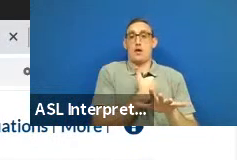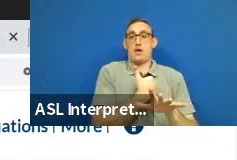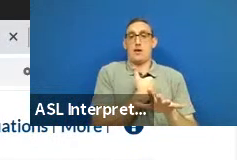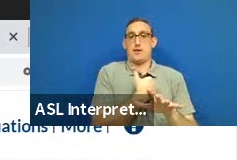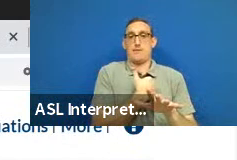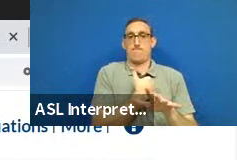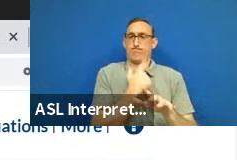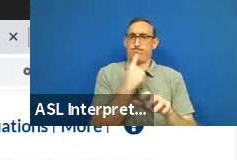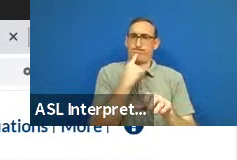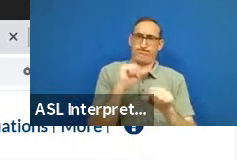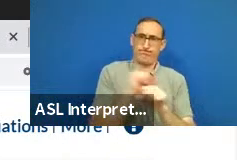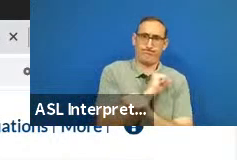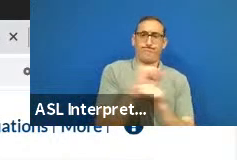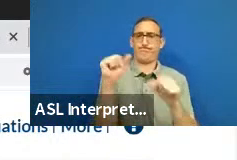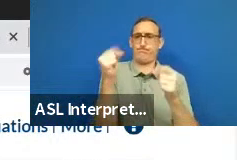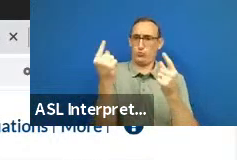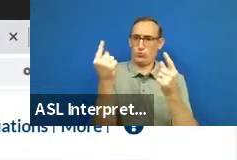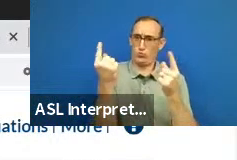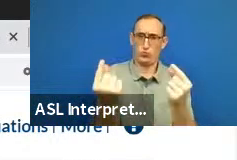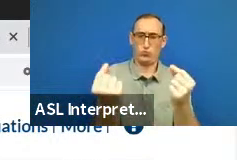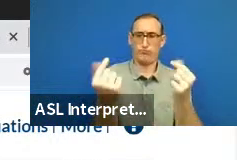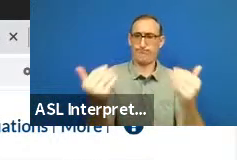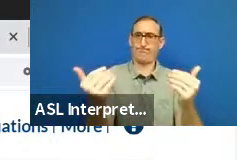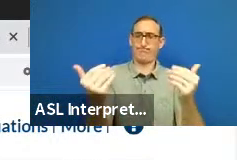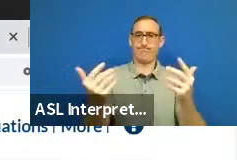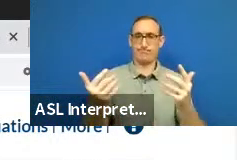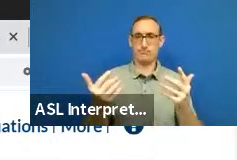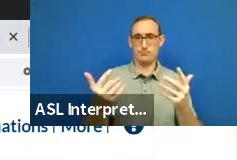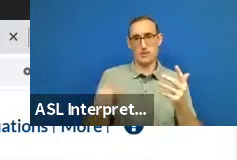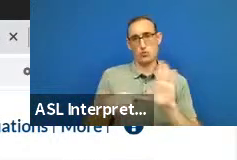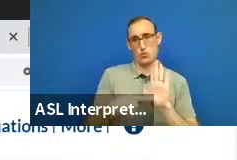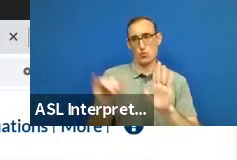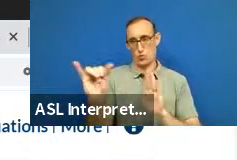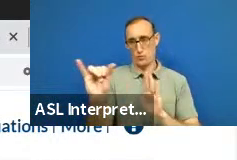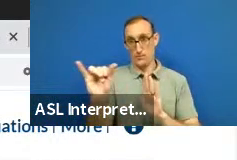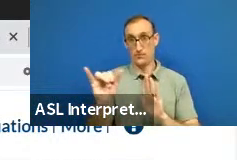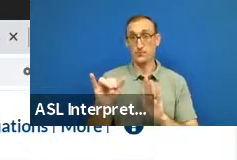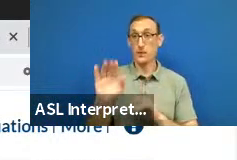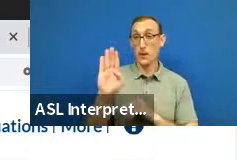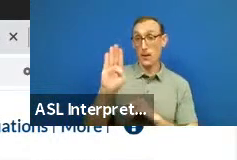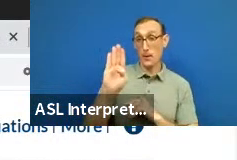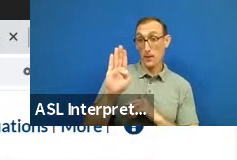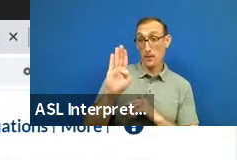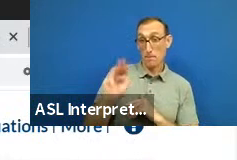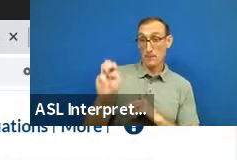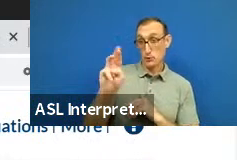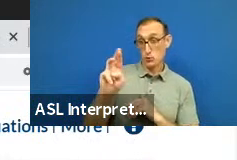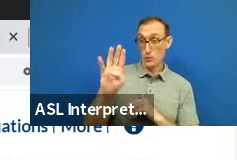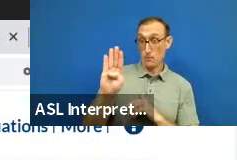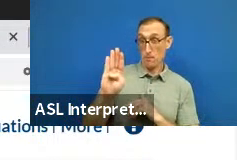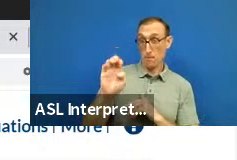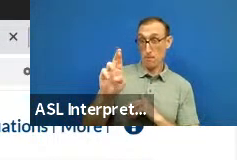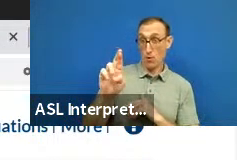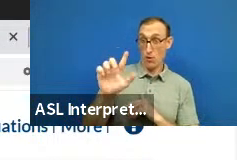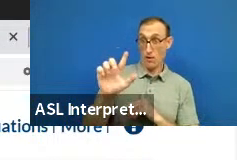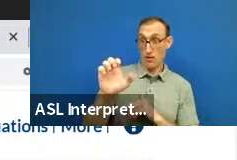and Mr. Barlament, if you could jump in, because I know this was, these were conversations that we sort of went round and round about,